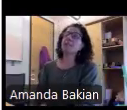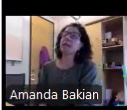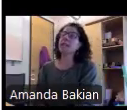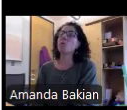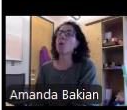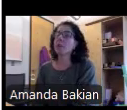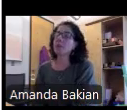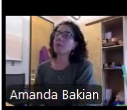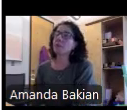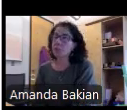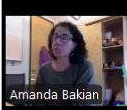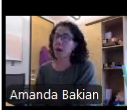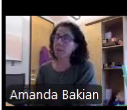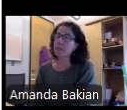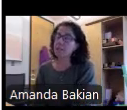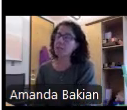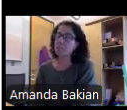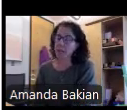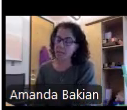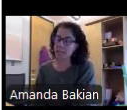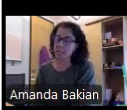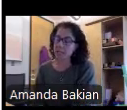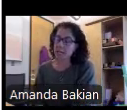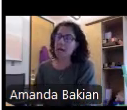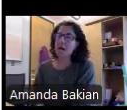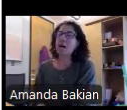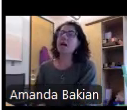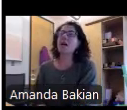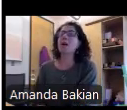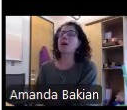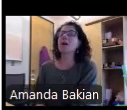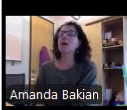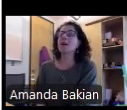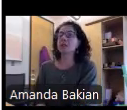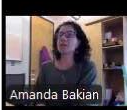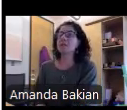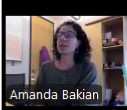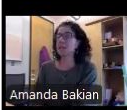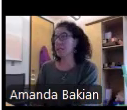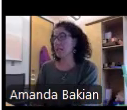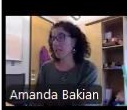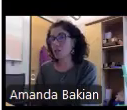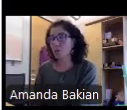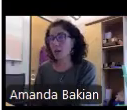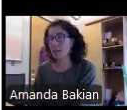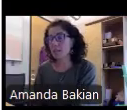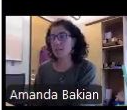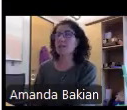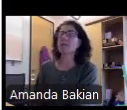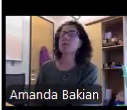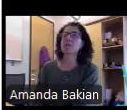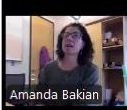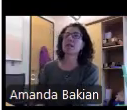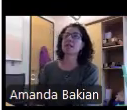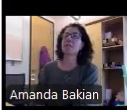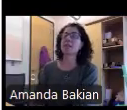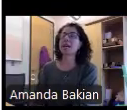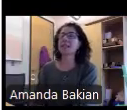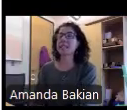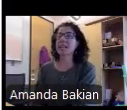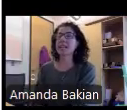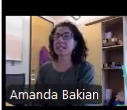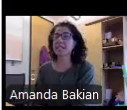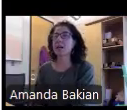We participate in one of the first population-based autism studies in the US. This was done